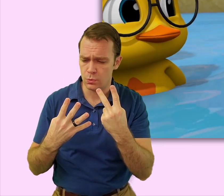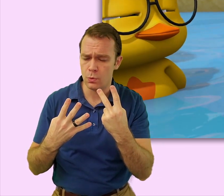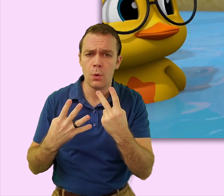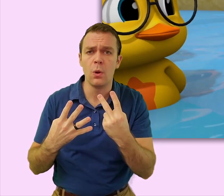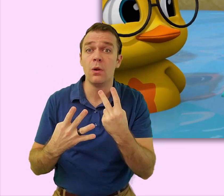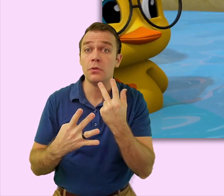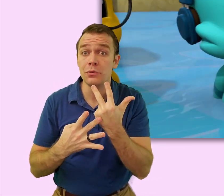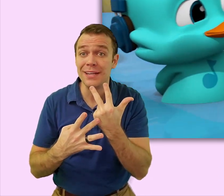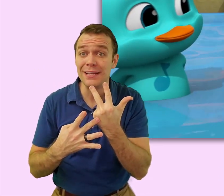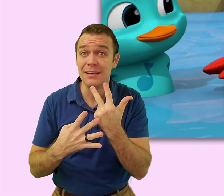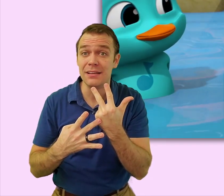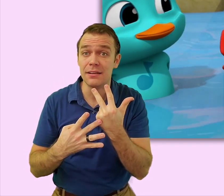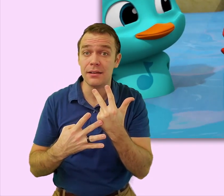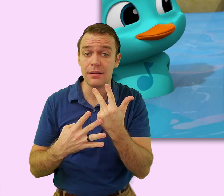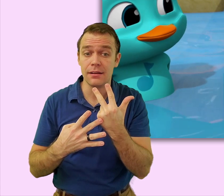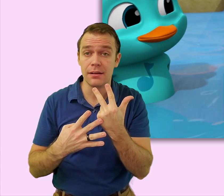2,